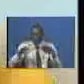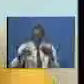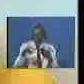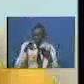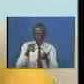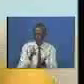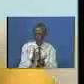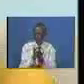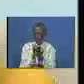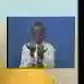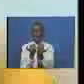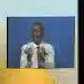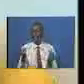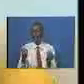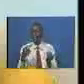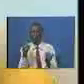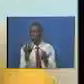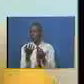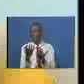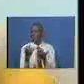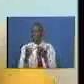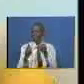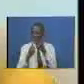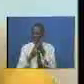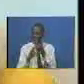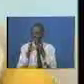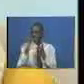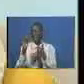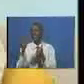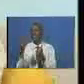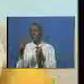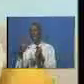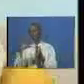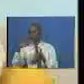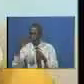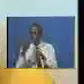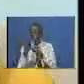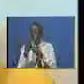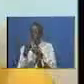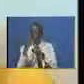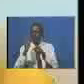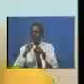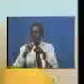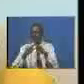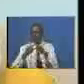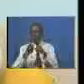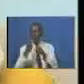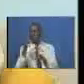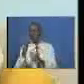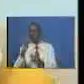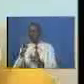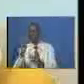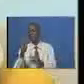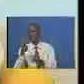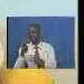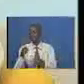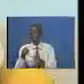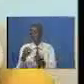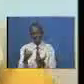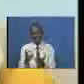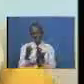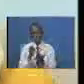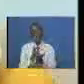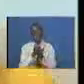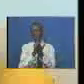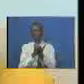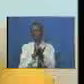help this child who only need six hundred shillings to go to from Nairobi I think when we look at a donations I think it's